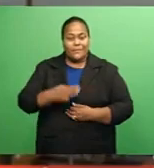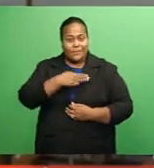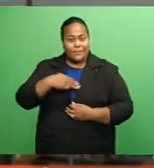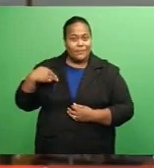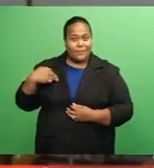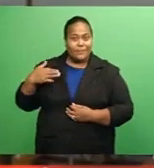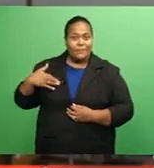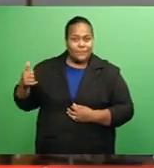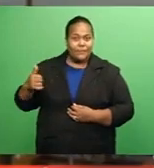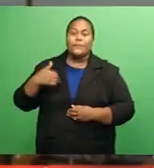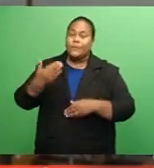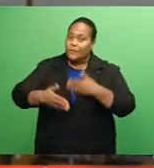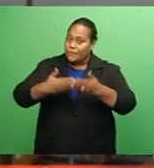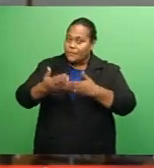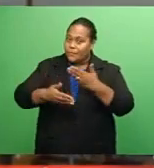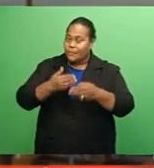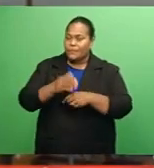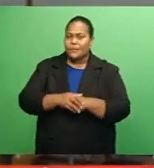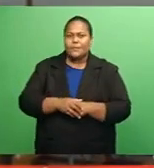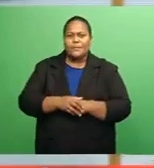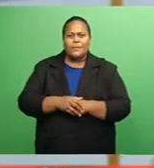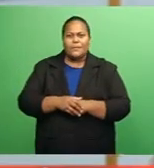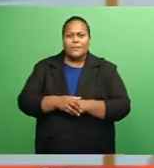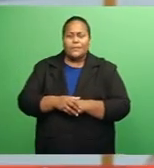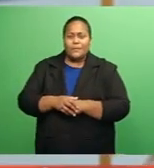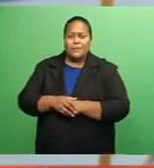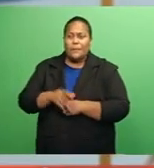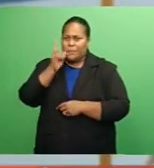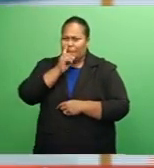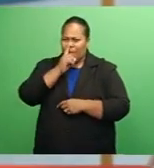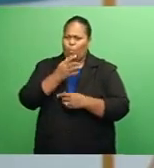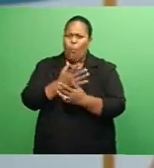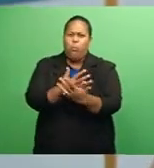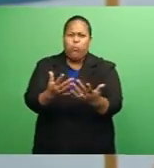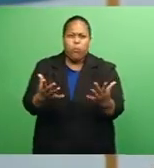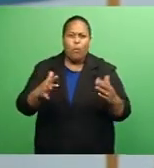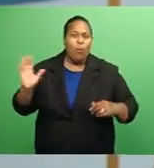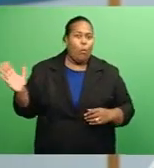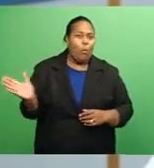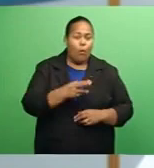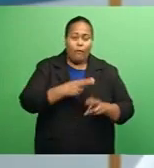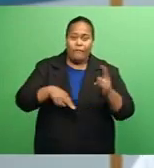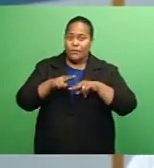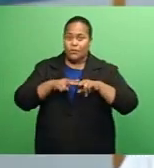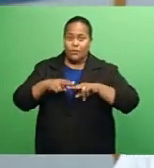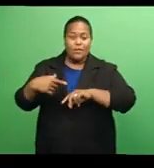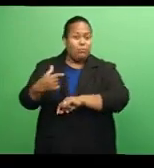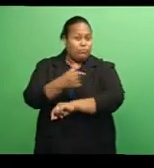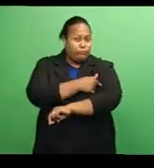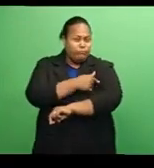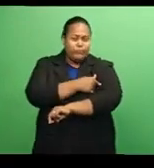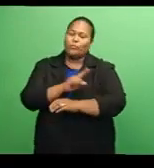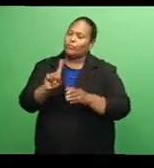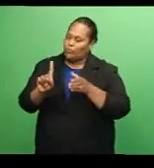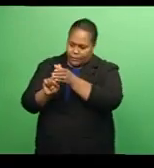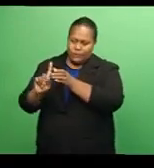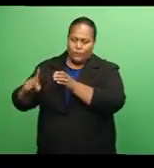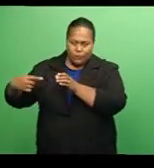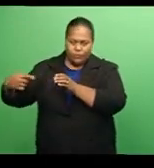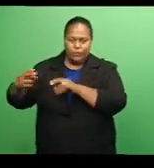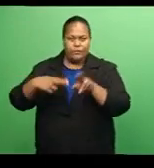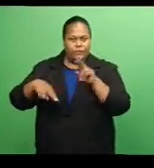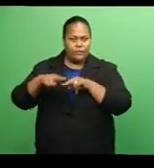Health says until the rest of the population is protected, quarantine will still be in place for Fiji. We do know